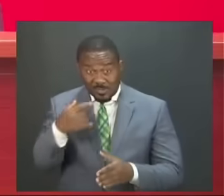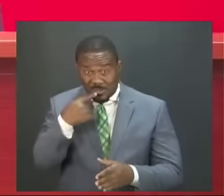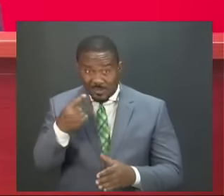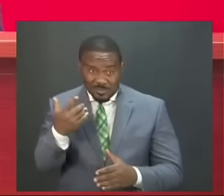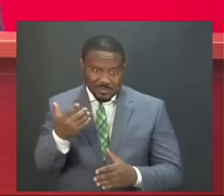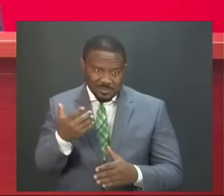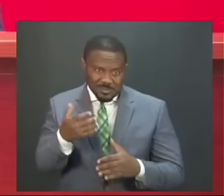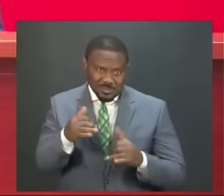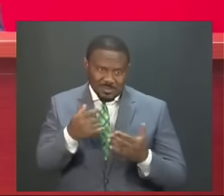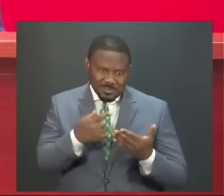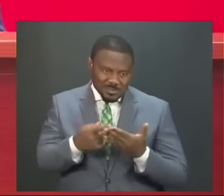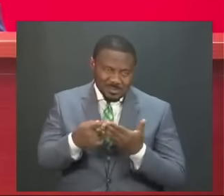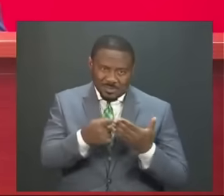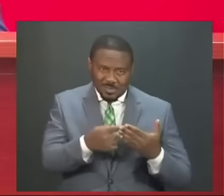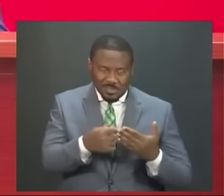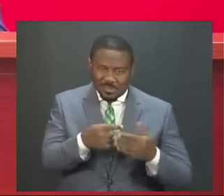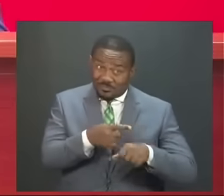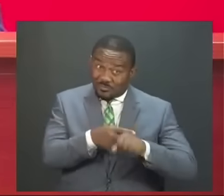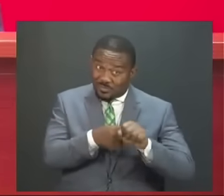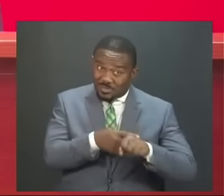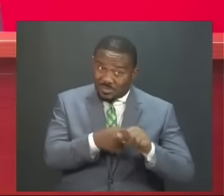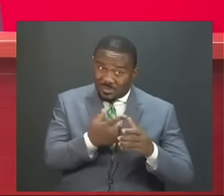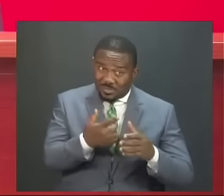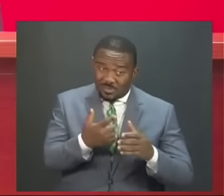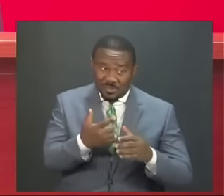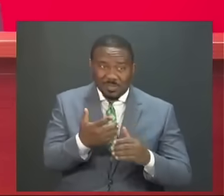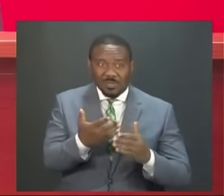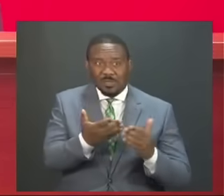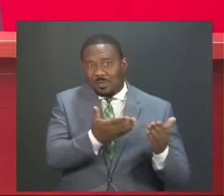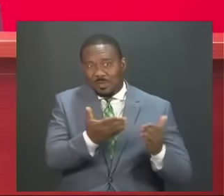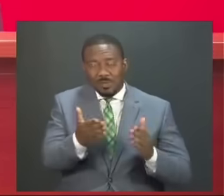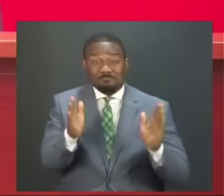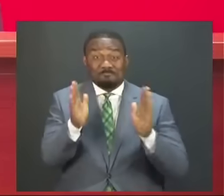discussing football, he brought in Ampe.